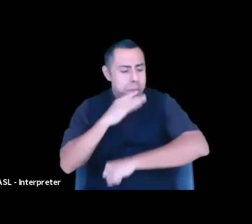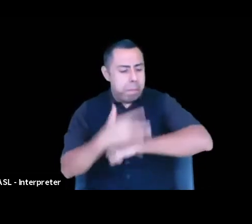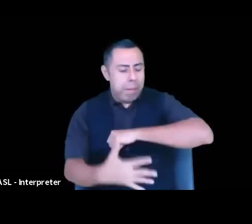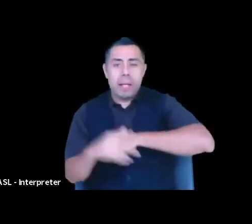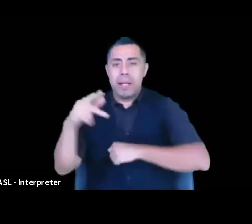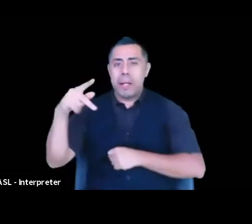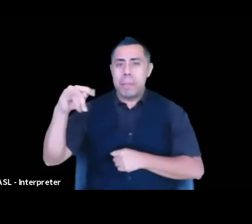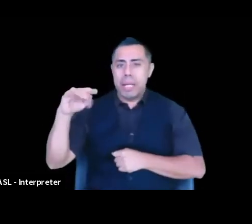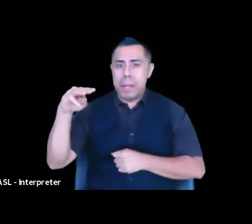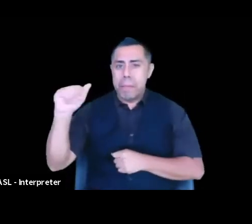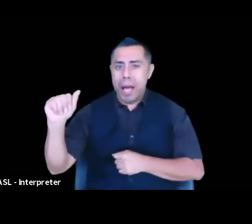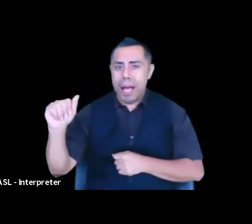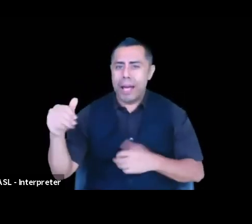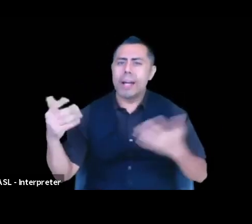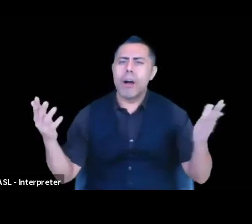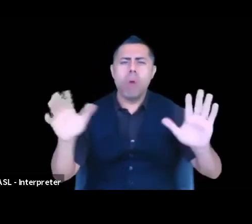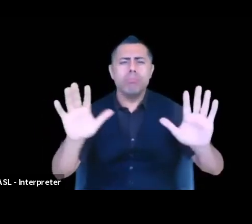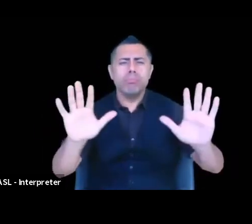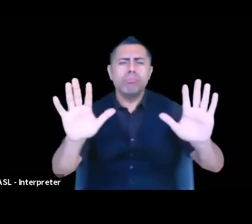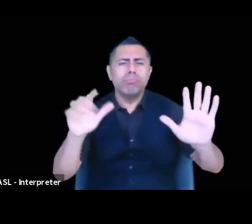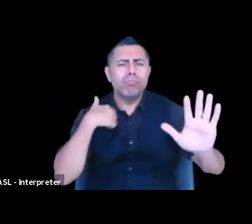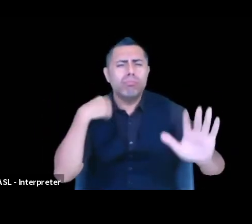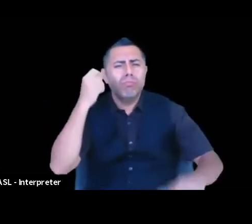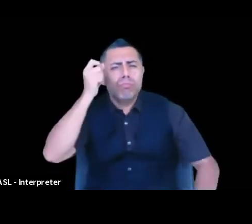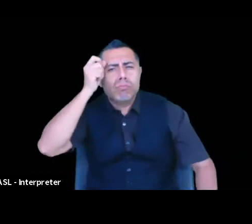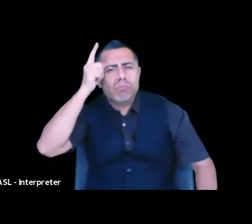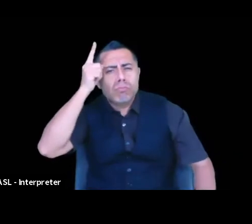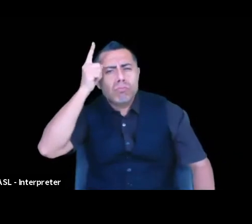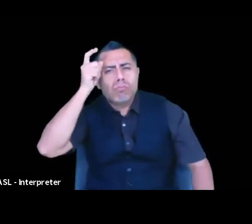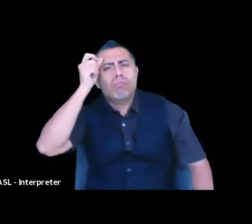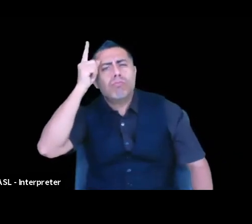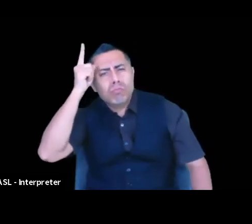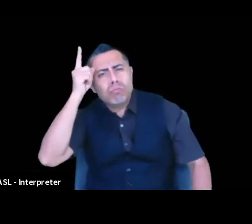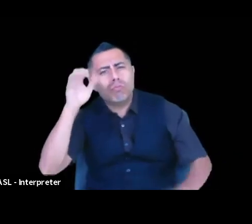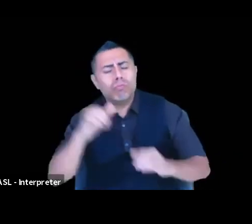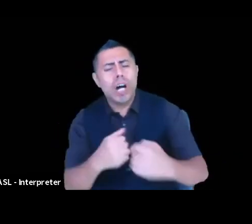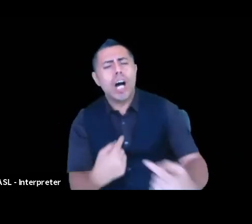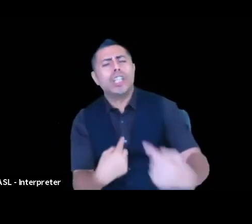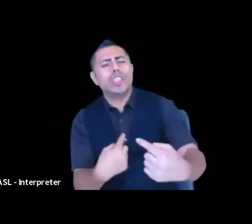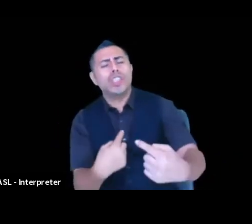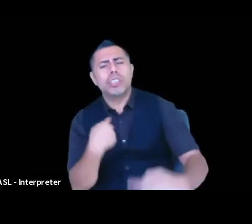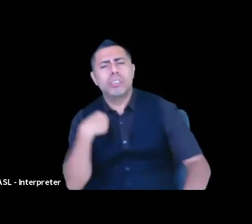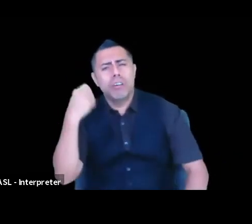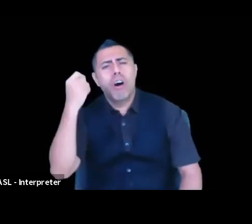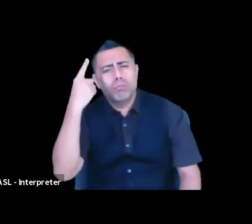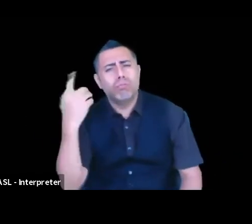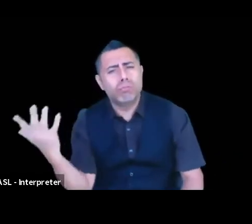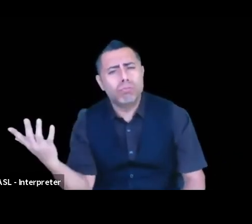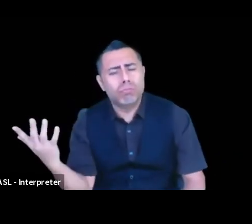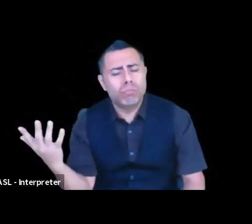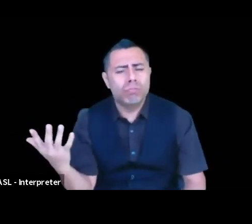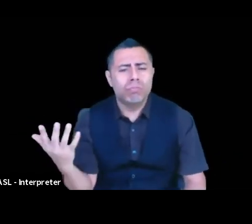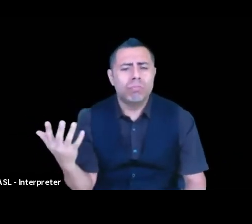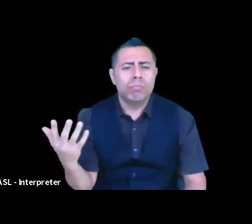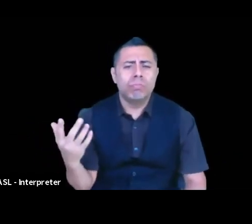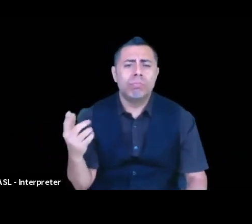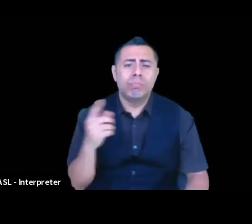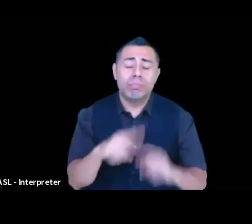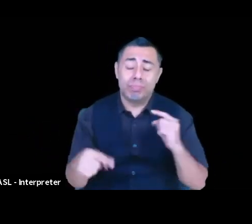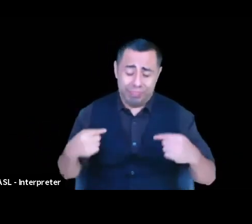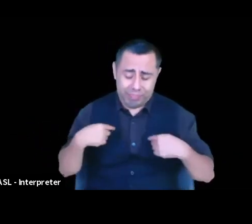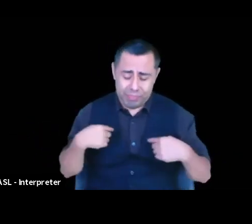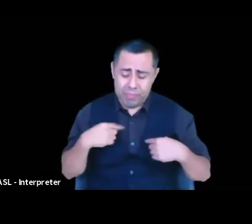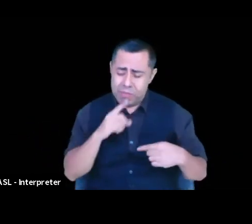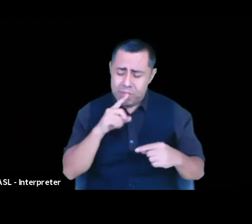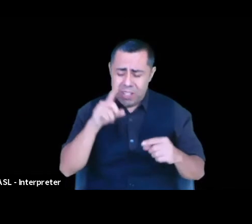you know, I can understand where that came from. And you would really hope, or I would really hope, that